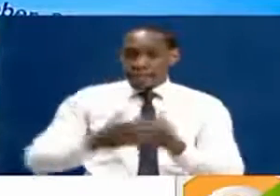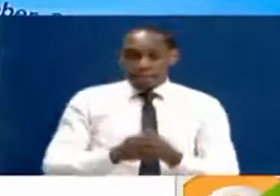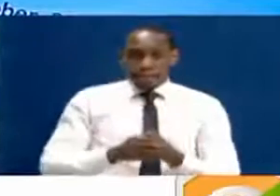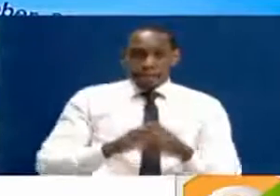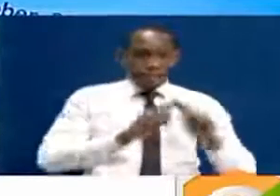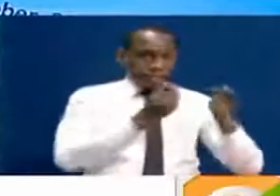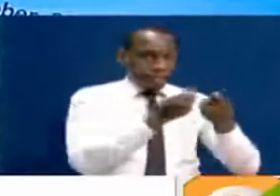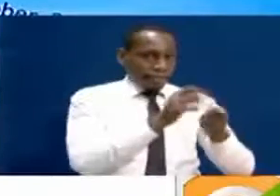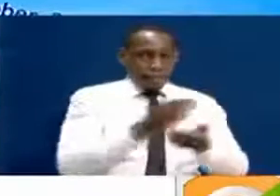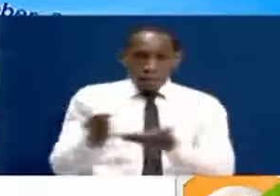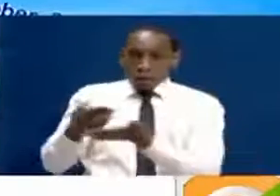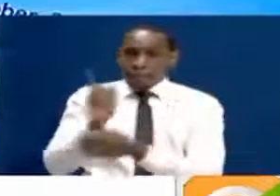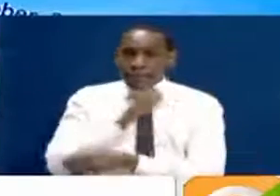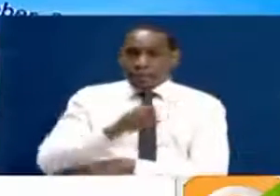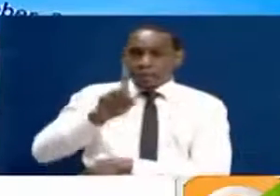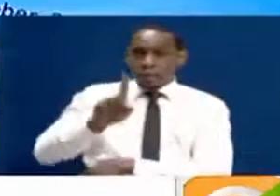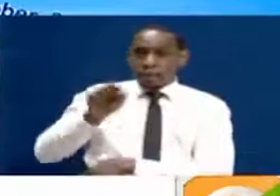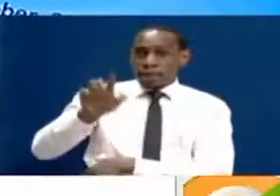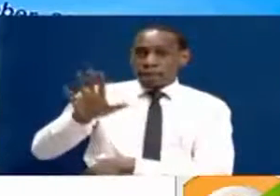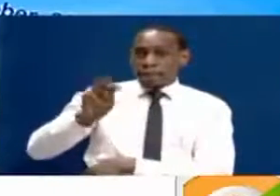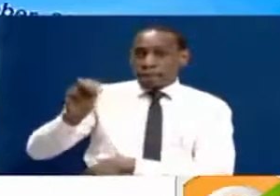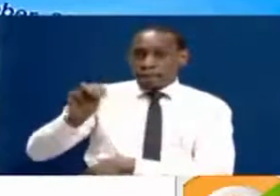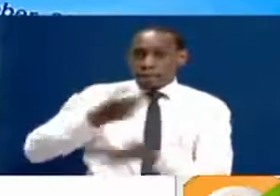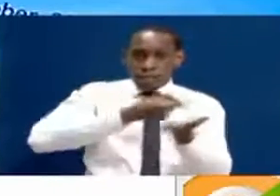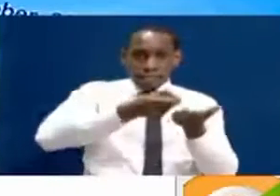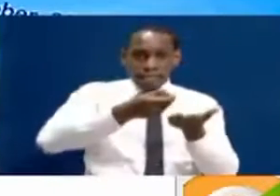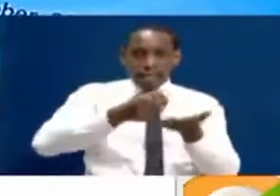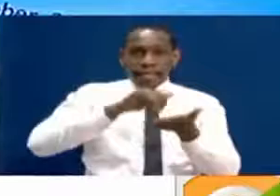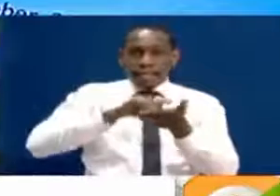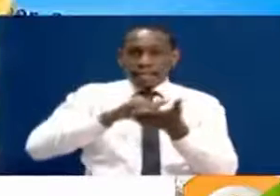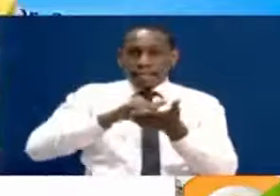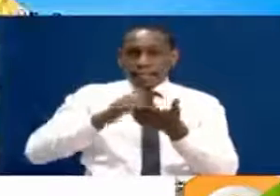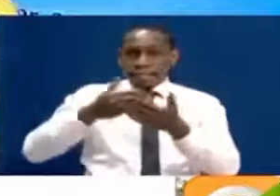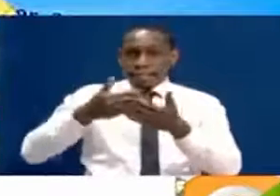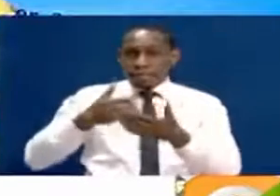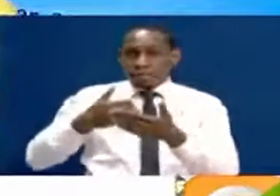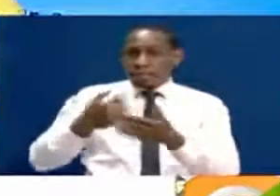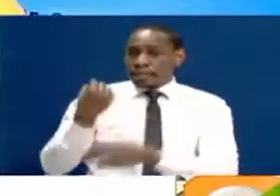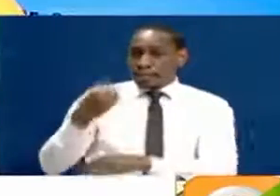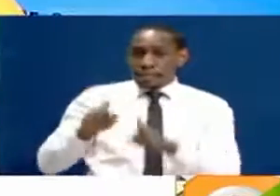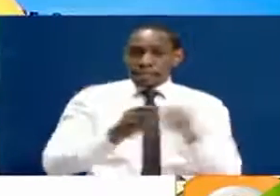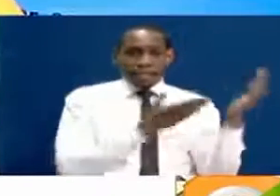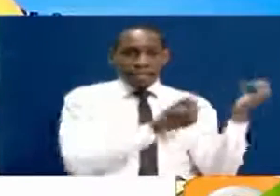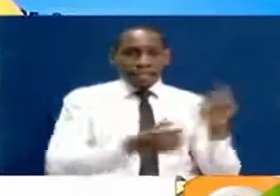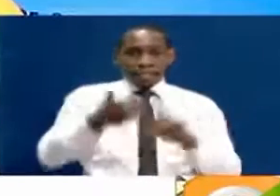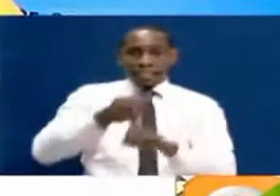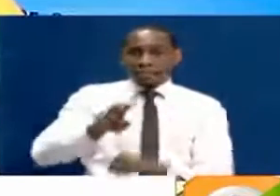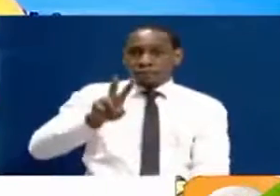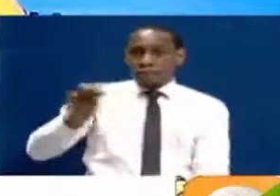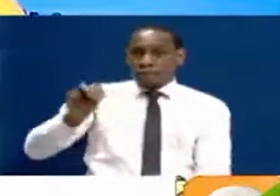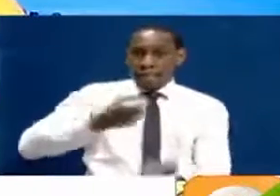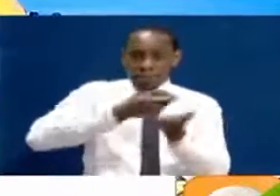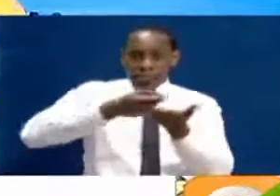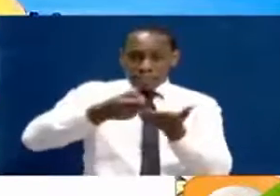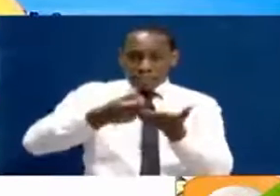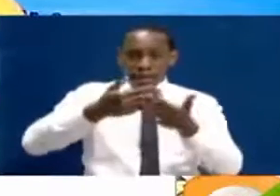The team says it's collected 1.5 million signatures, that it did that by the end of the day on Sunday, and expects to hit the 2 million mark